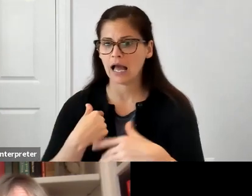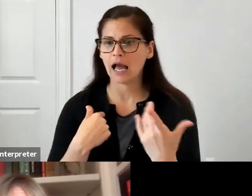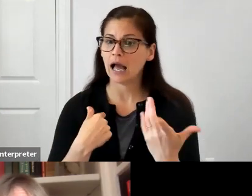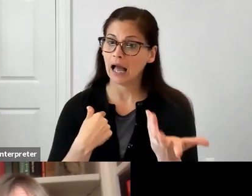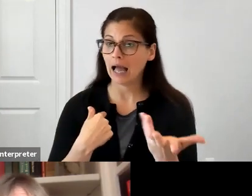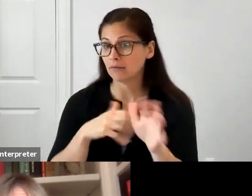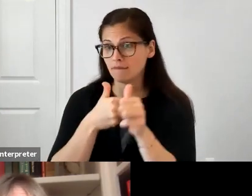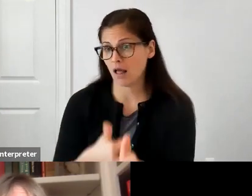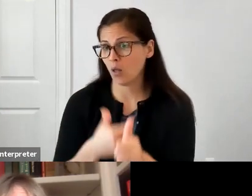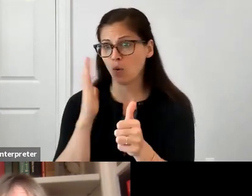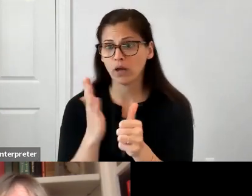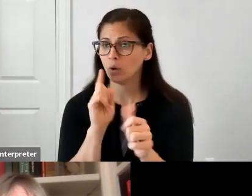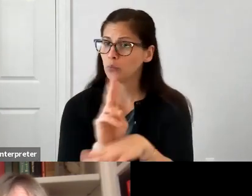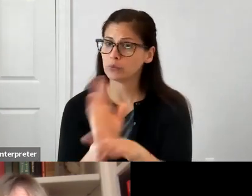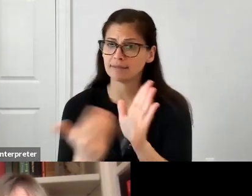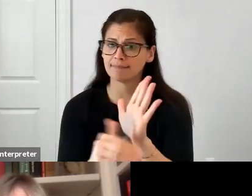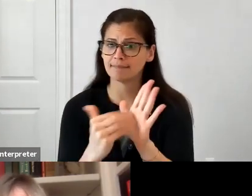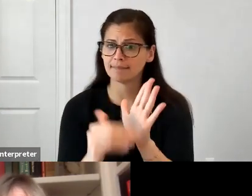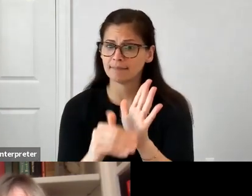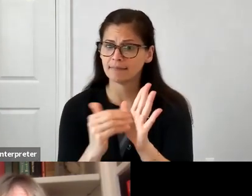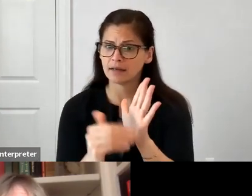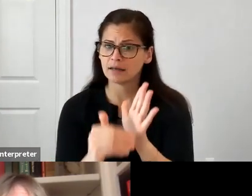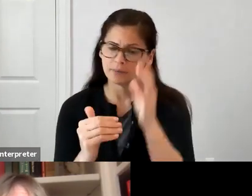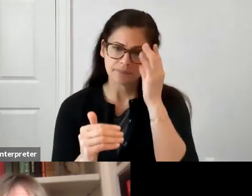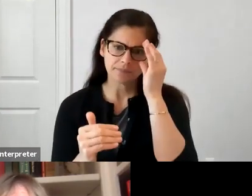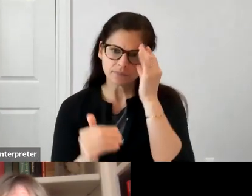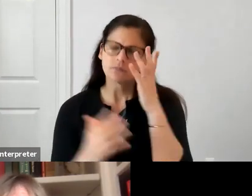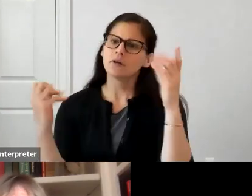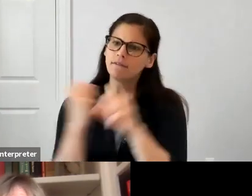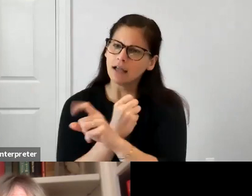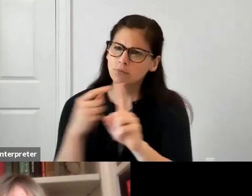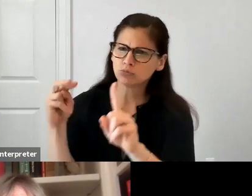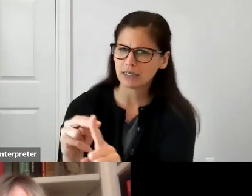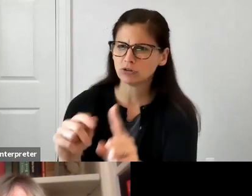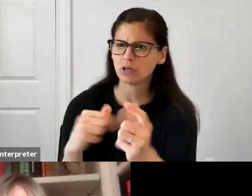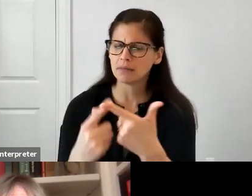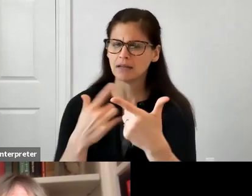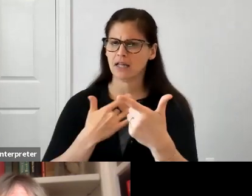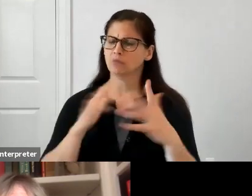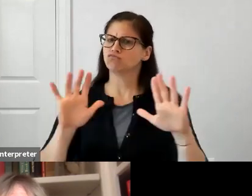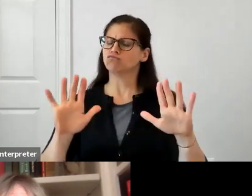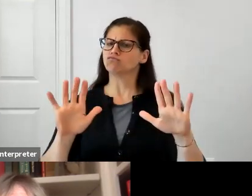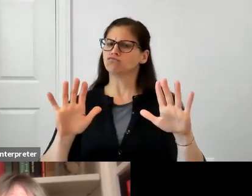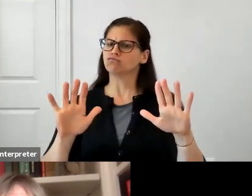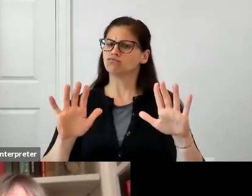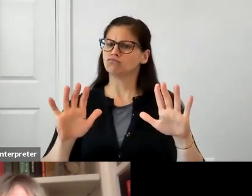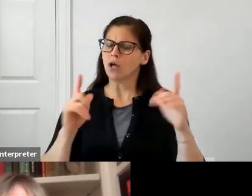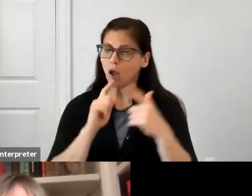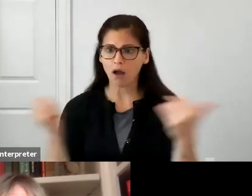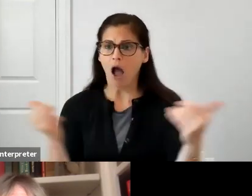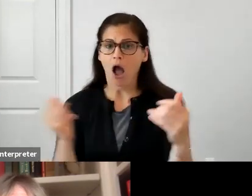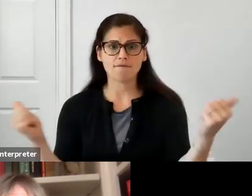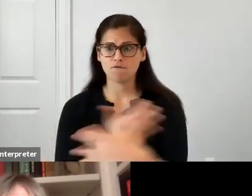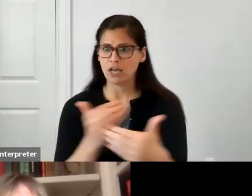and start using over and over again, and that's fight perfection, because that makes us stand still. If we are afraid to move forward, if it's not